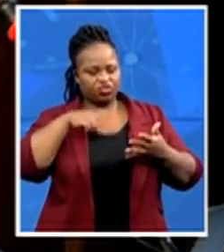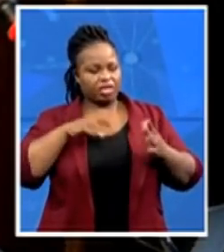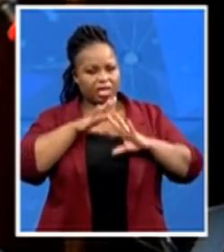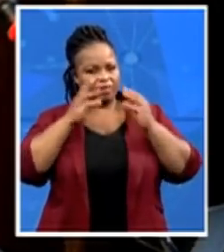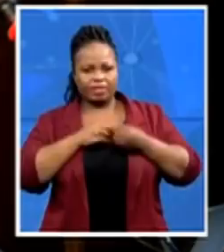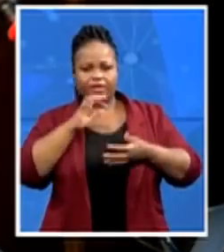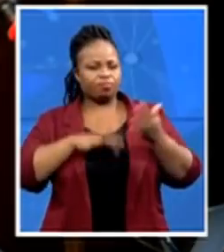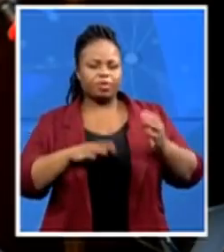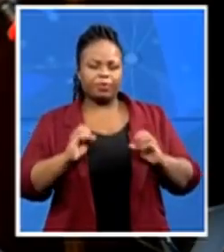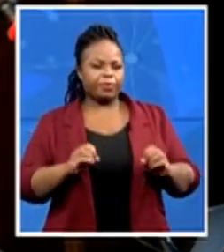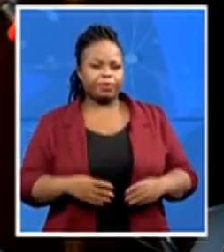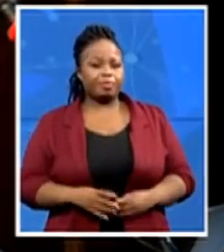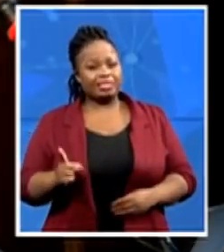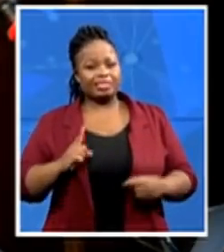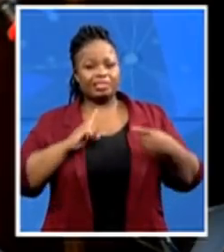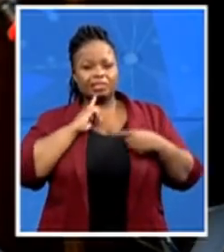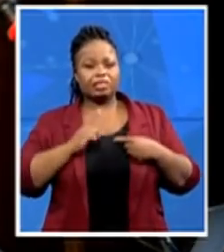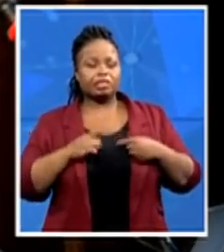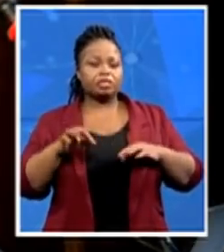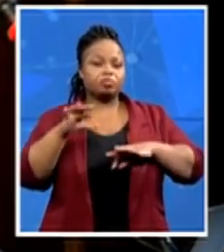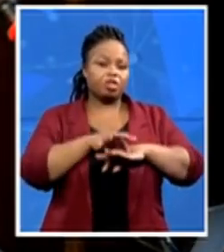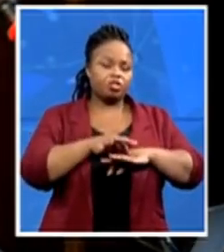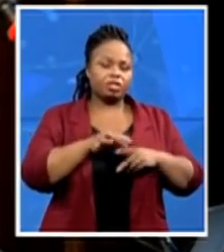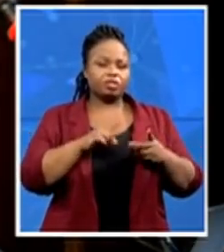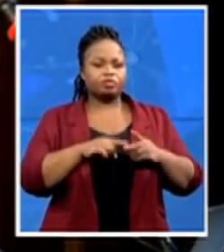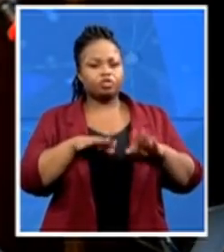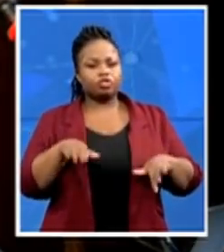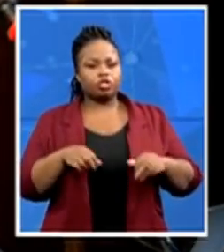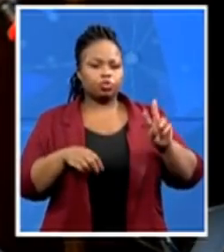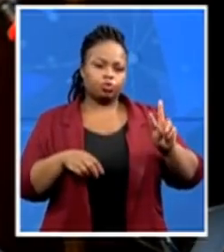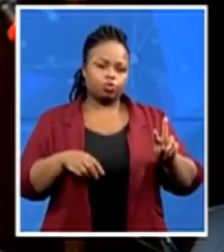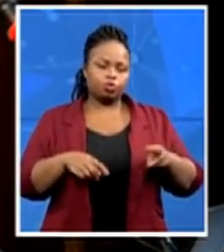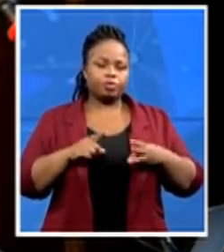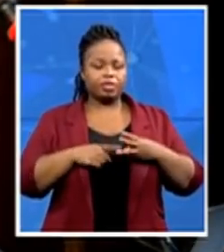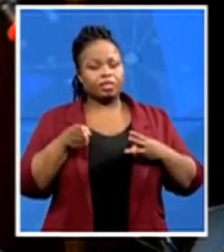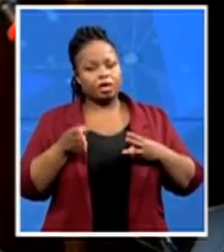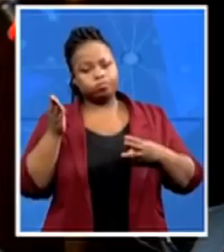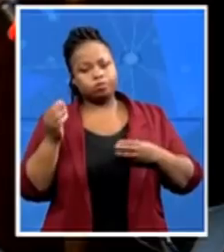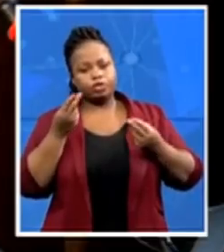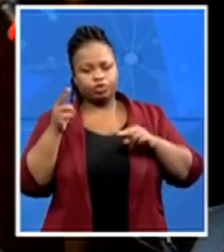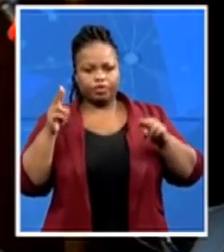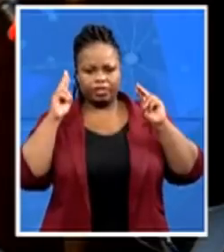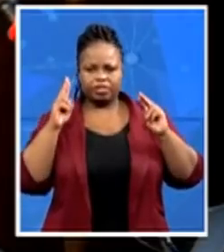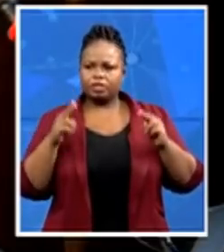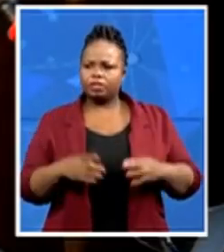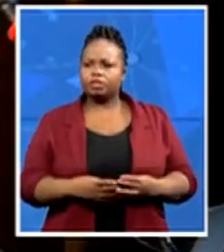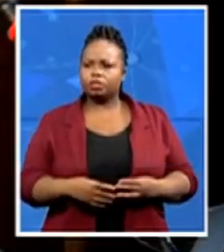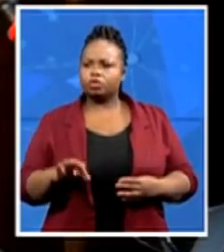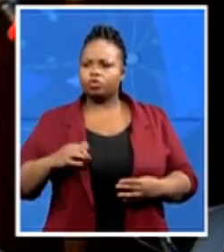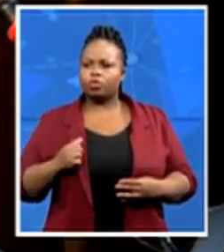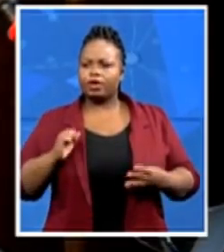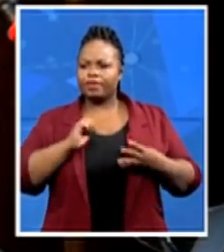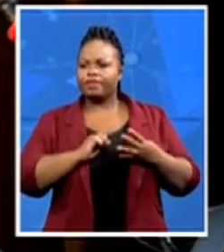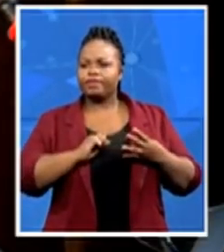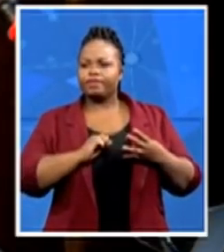children, in university at the moment, his wife is employed, he owns farms,